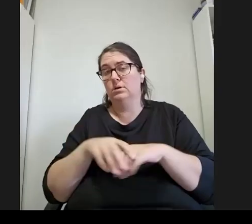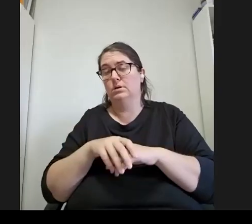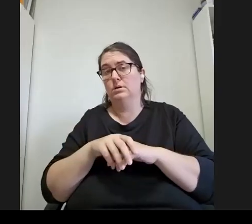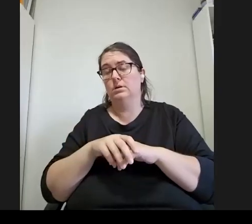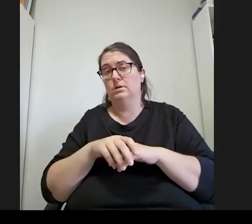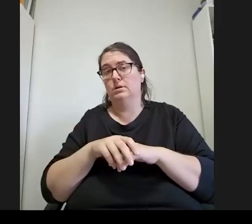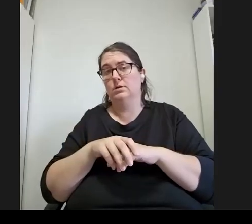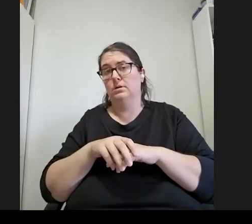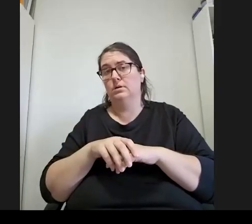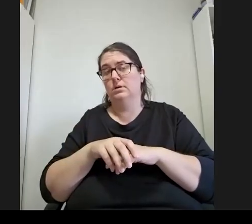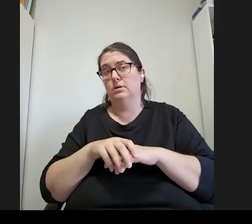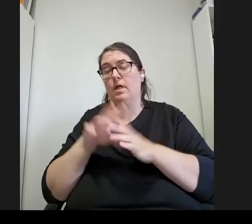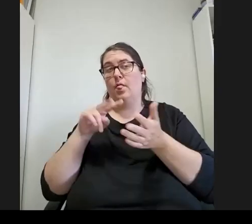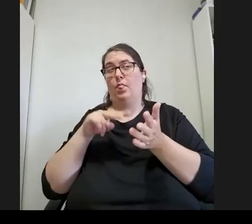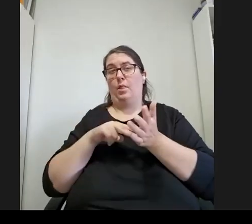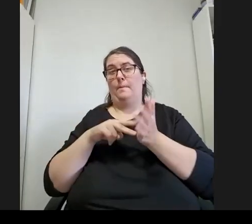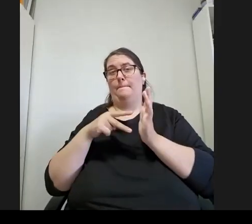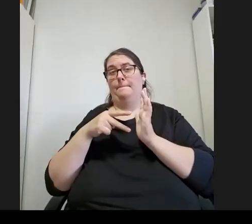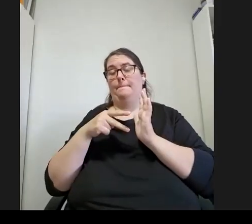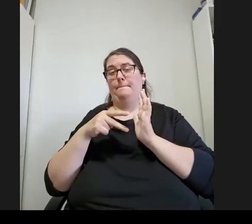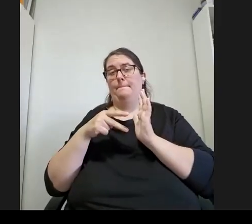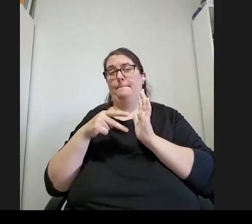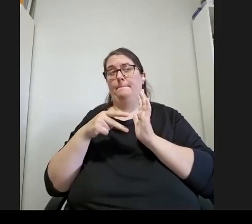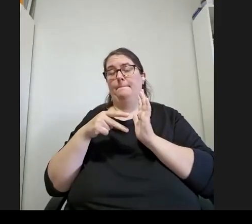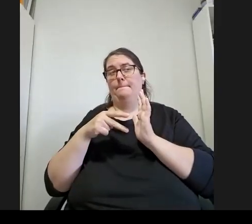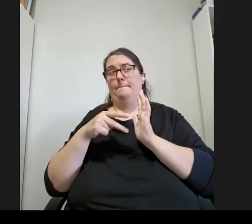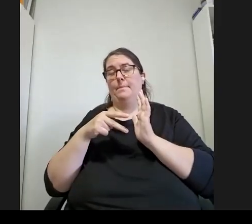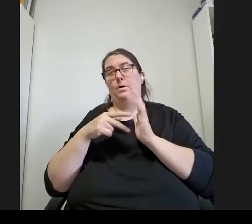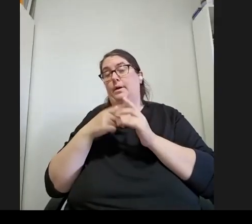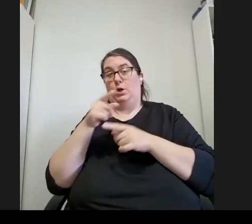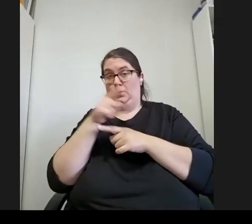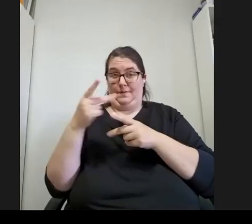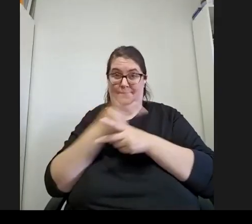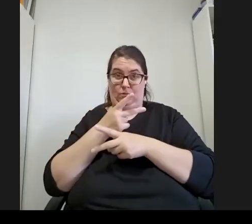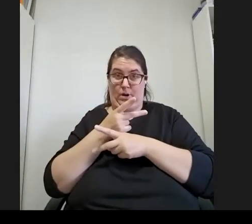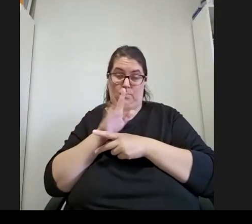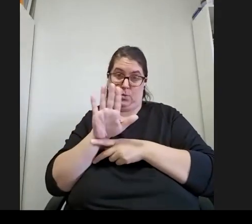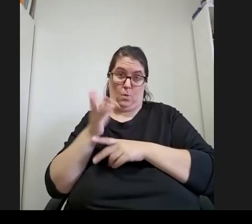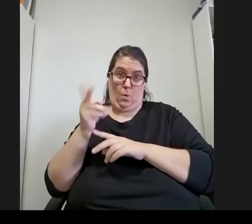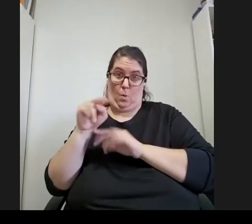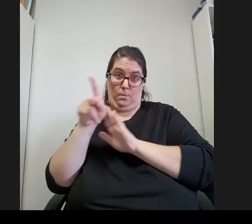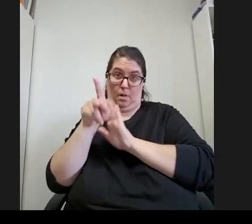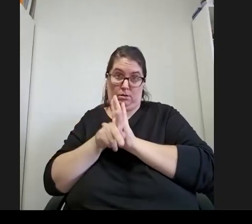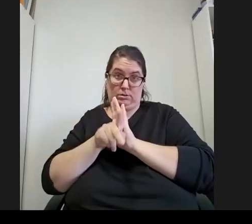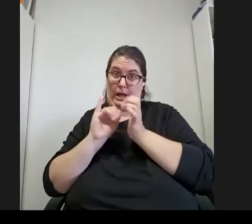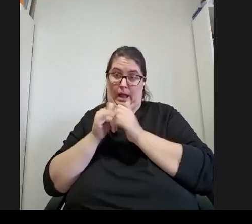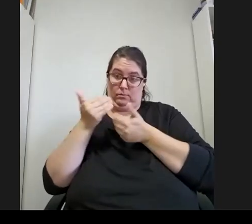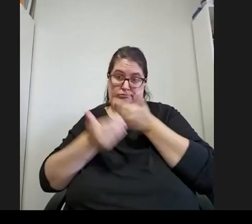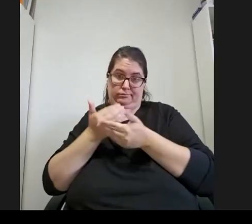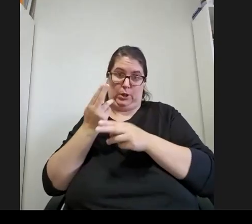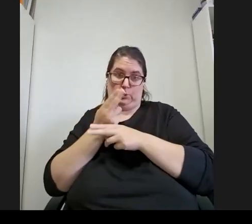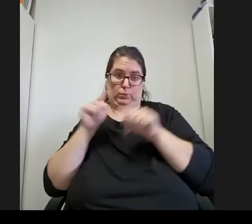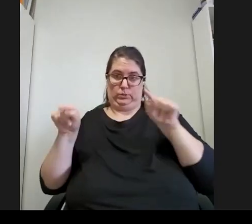the purpose could be slight. You'll have to obviously decide with your own policies and protocols how you want to utilize the